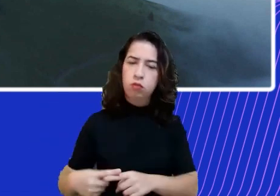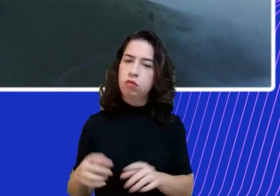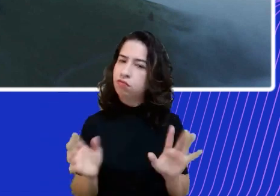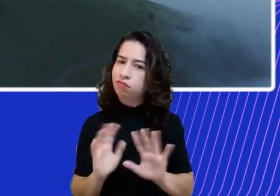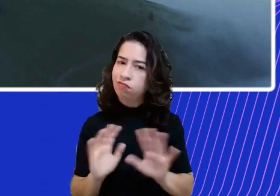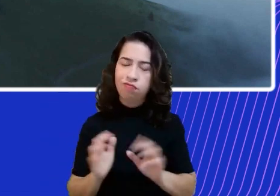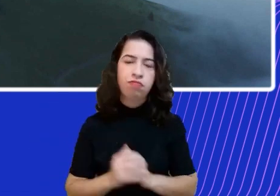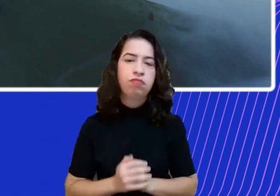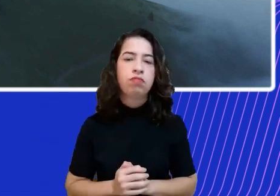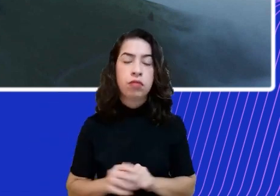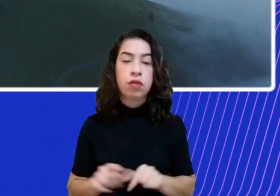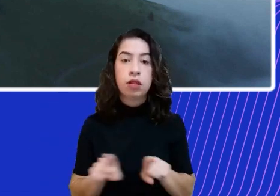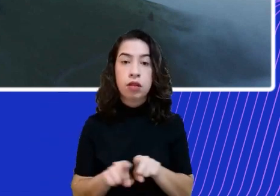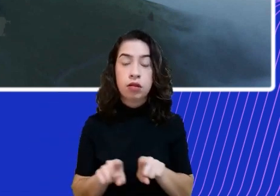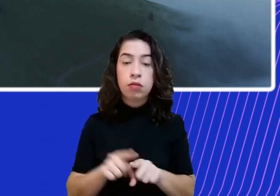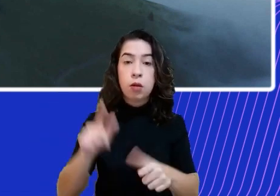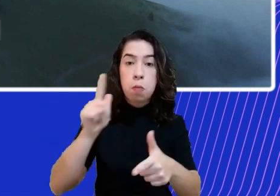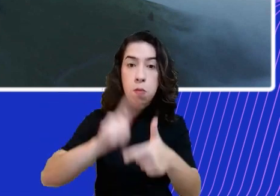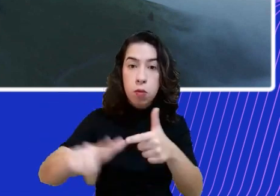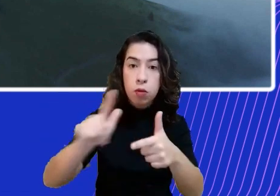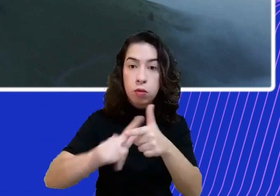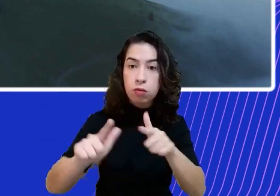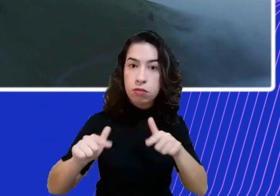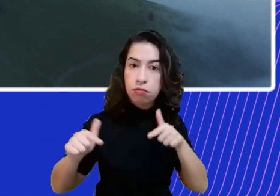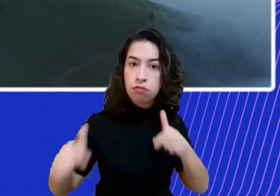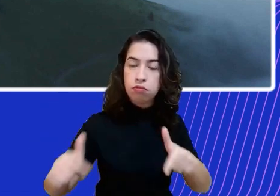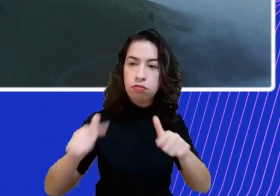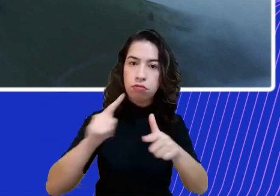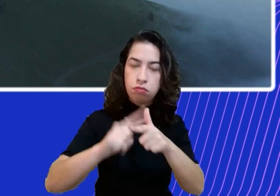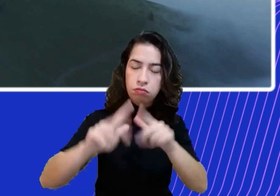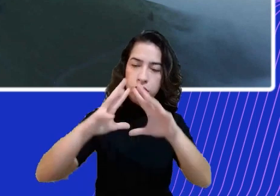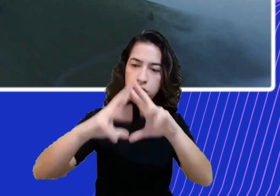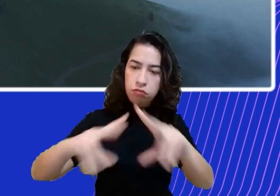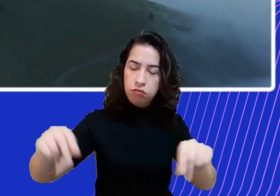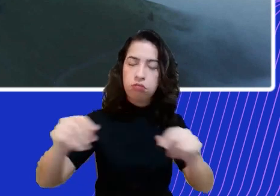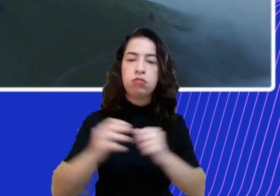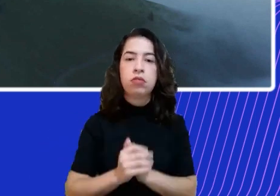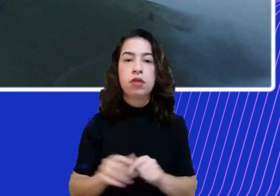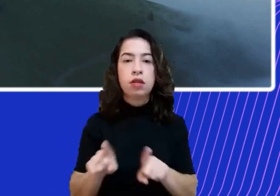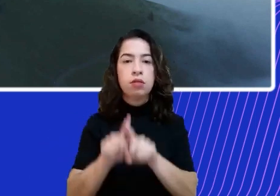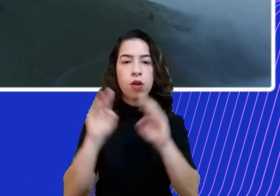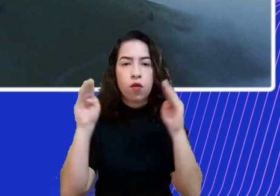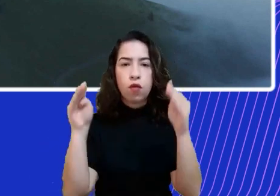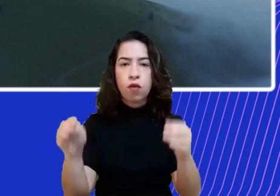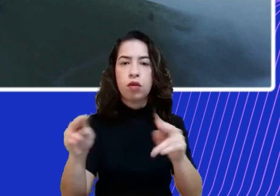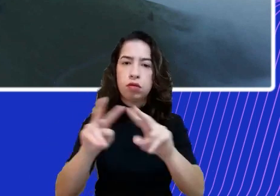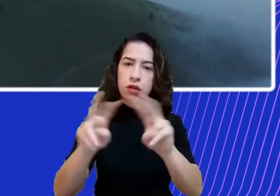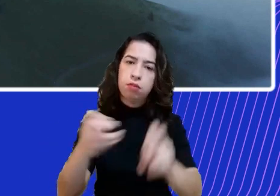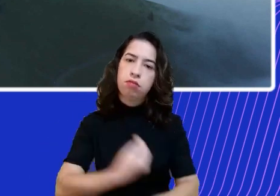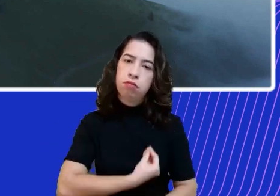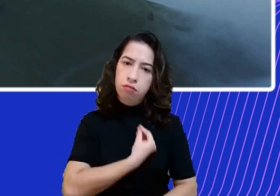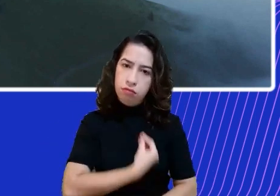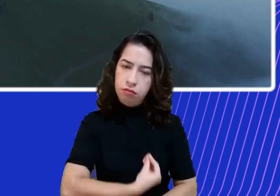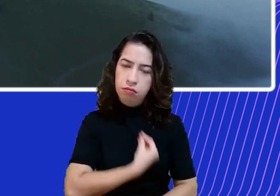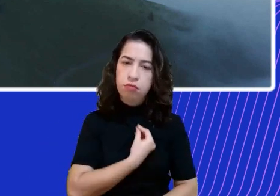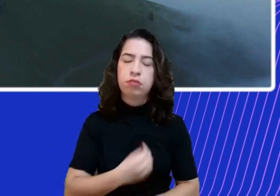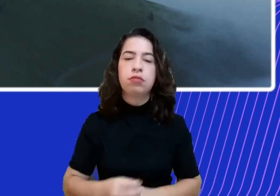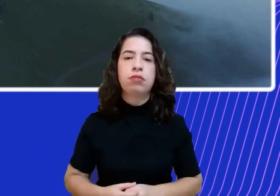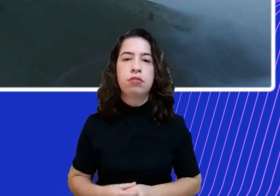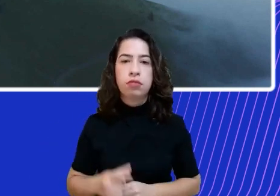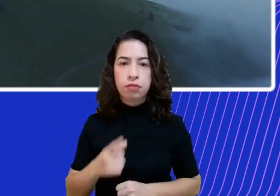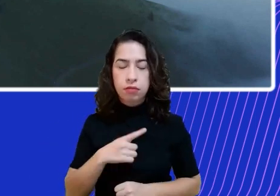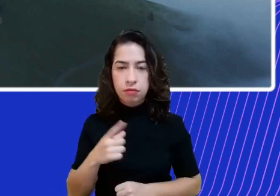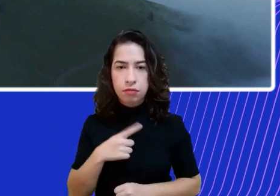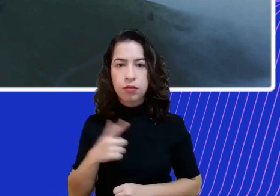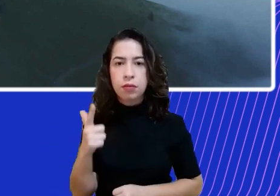that. We know that's focused in solutions, in the practice of innovation, that's regenerative, that's focusing life, that there's a deep